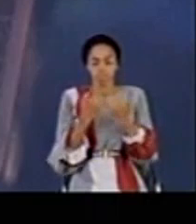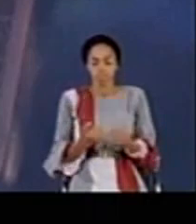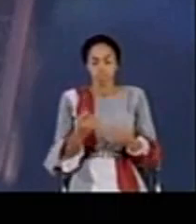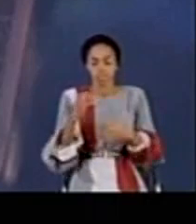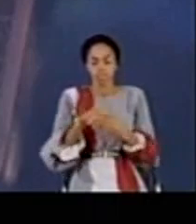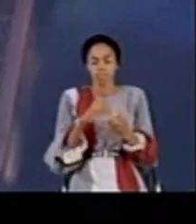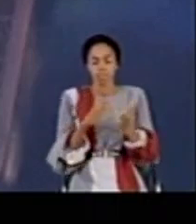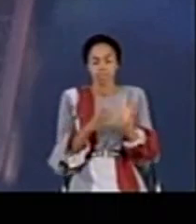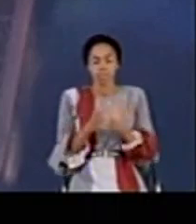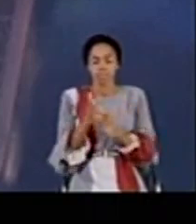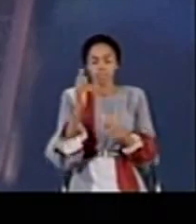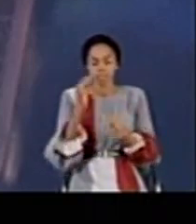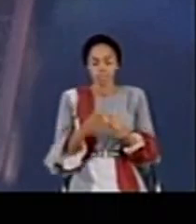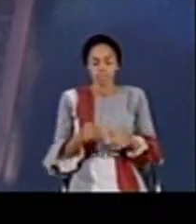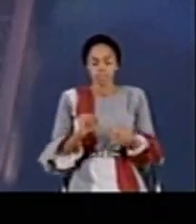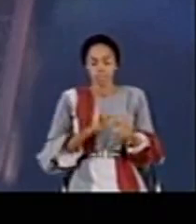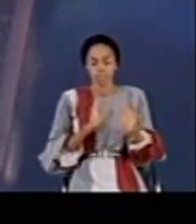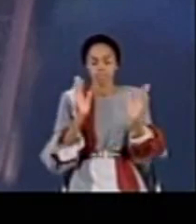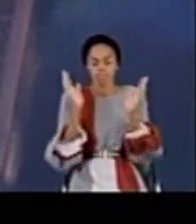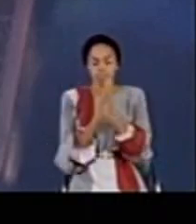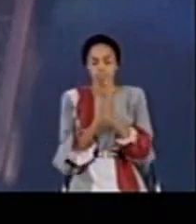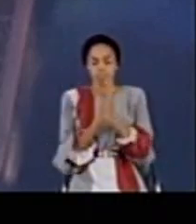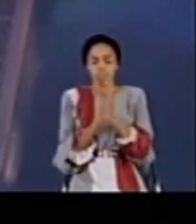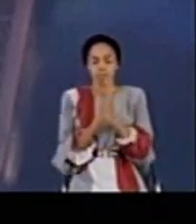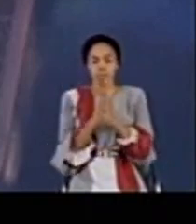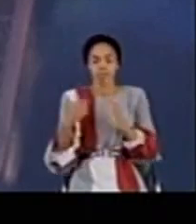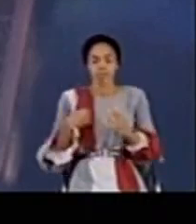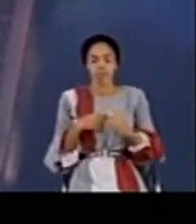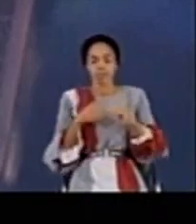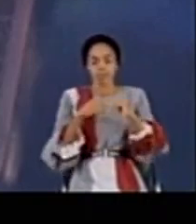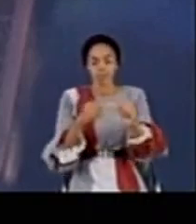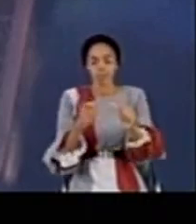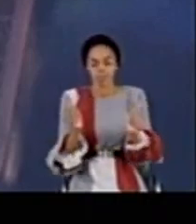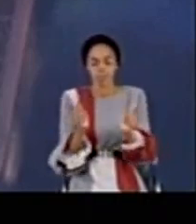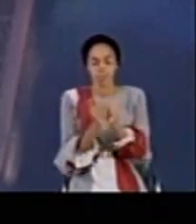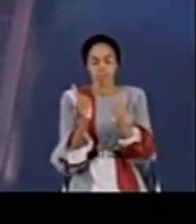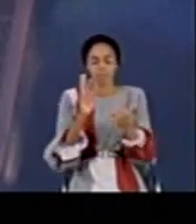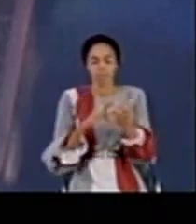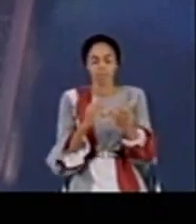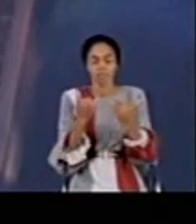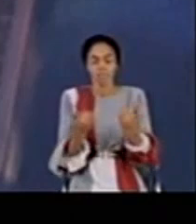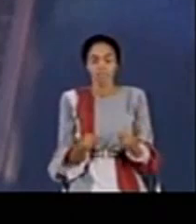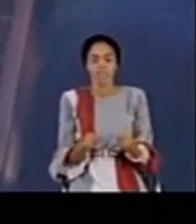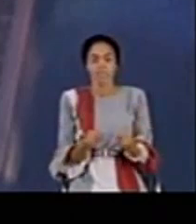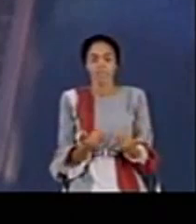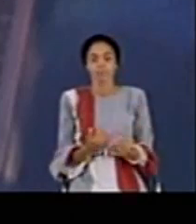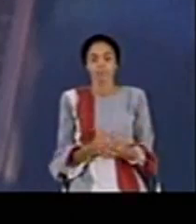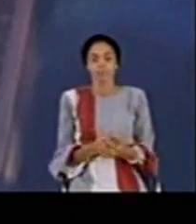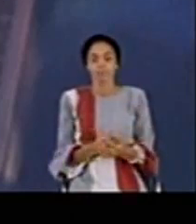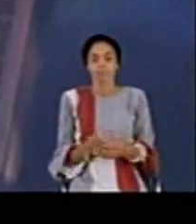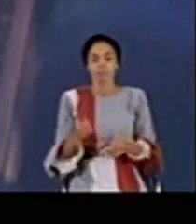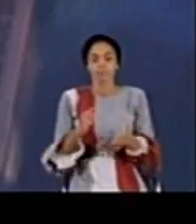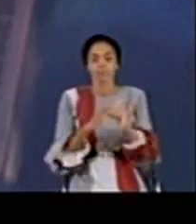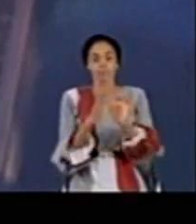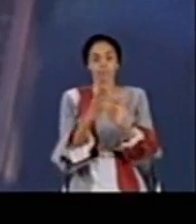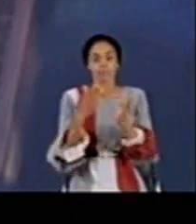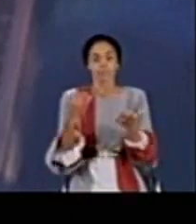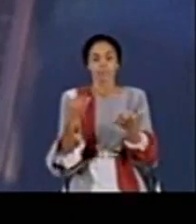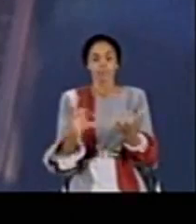name, I pray. We'll continue with the reading now. The Book of